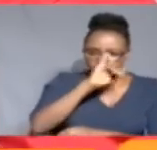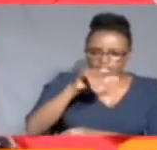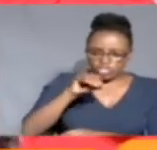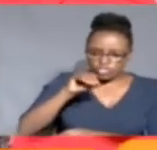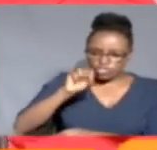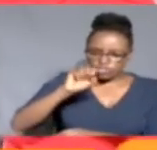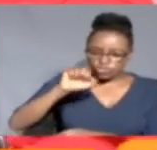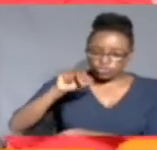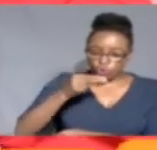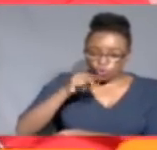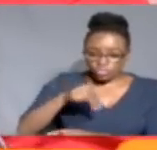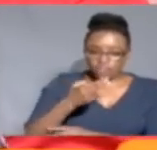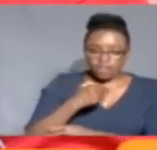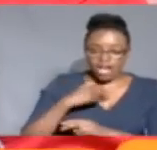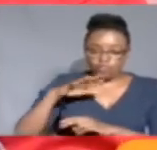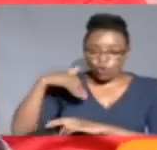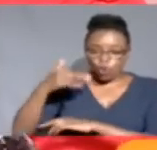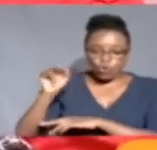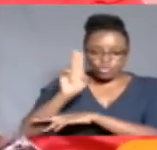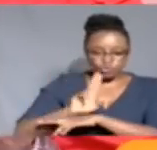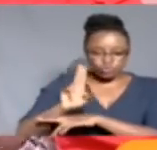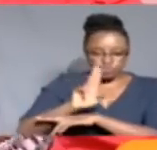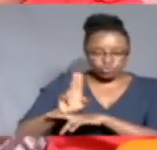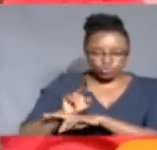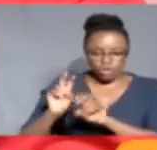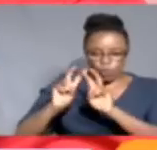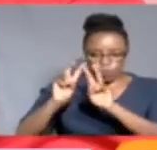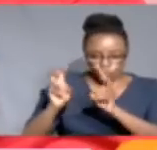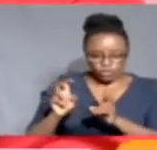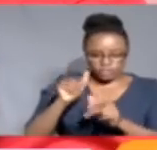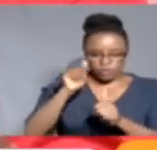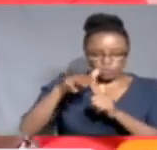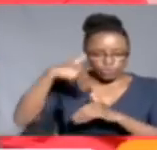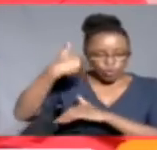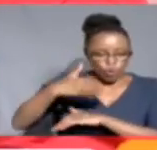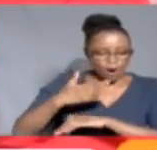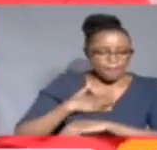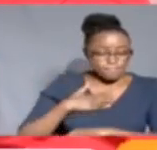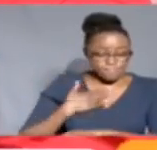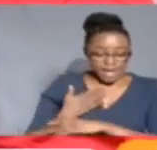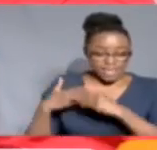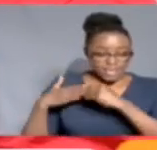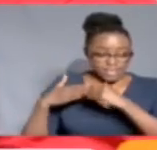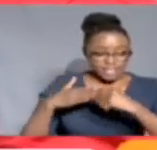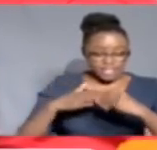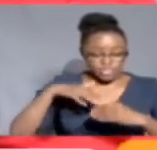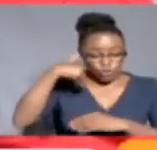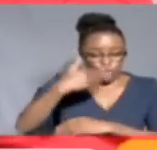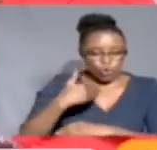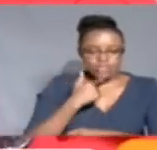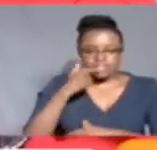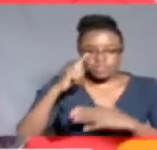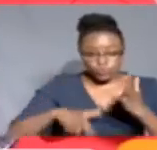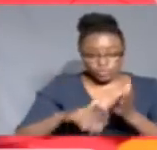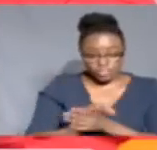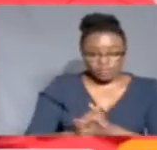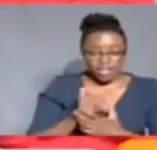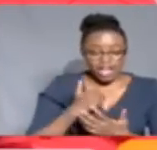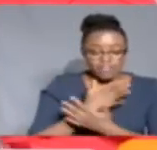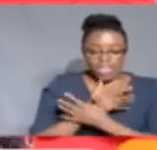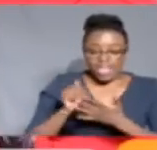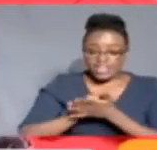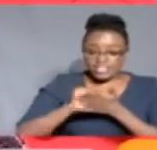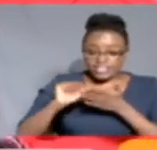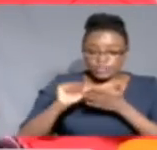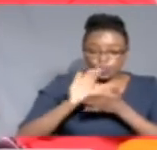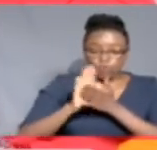mentioned. And there is this quote that he used to say, and that what have been also my drive. He used to say that there is no saint